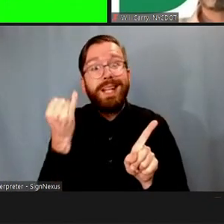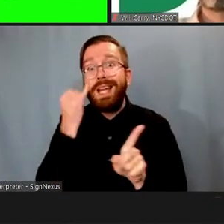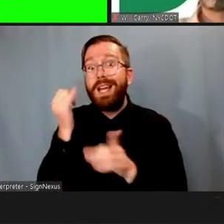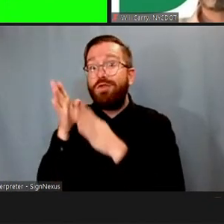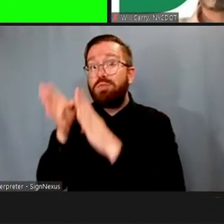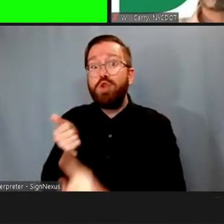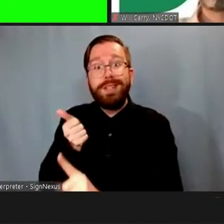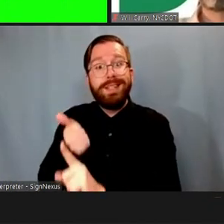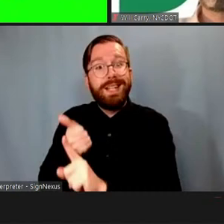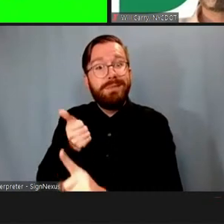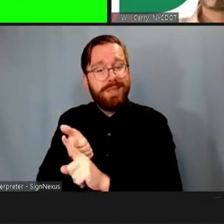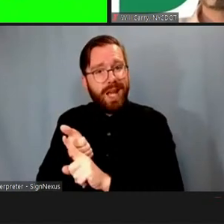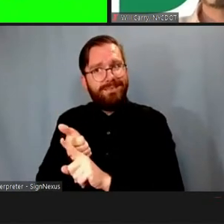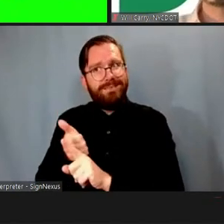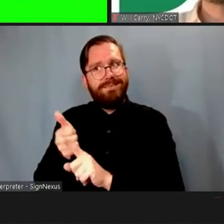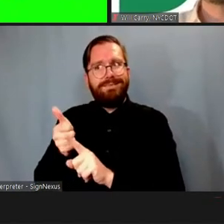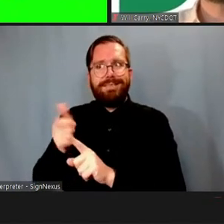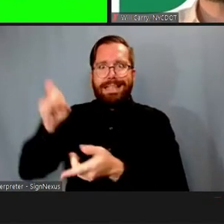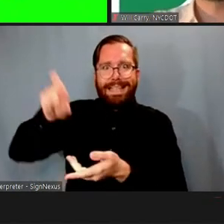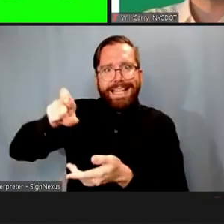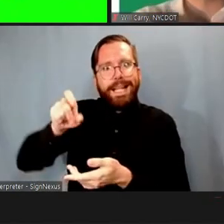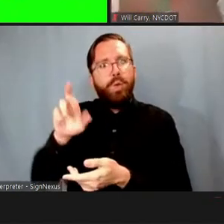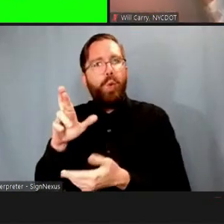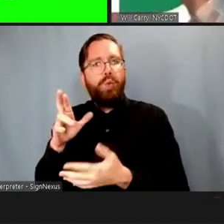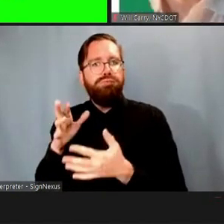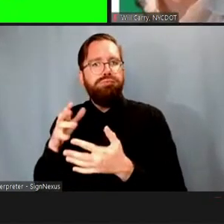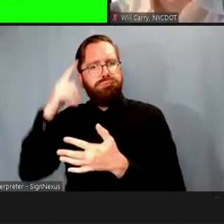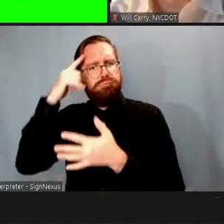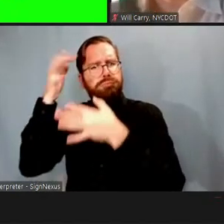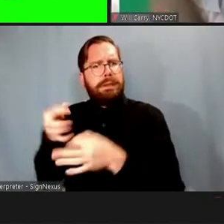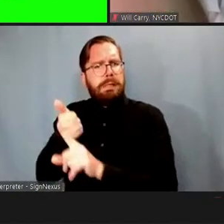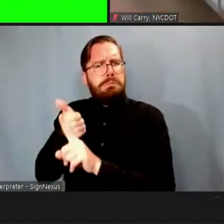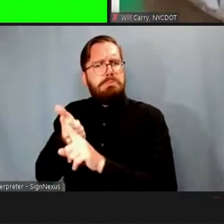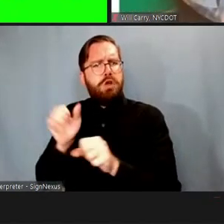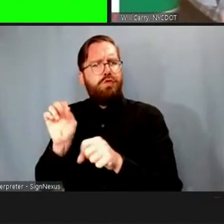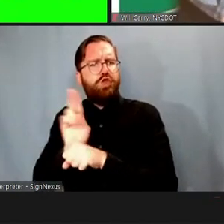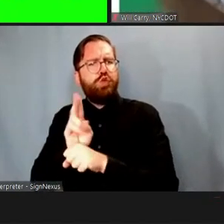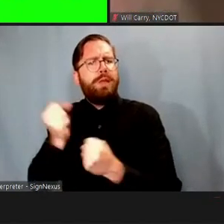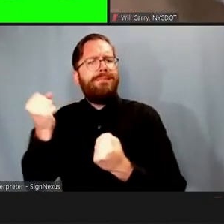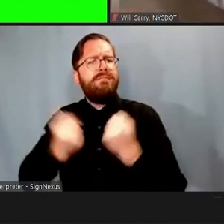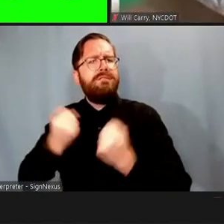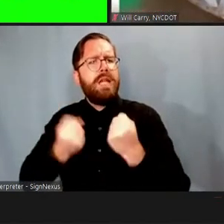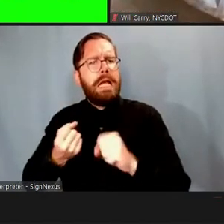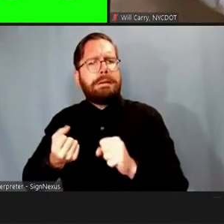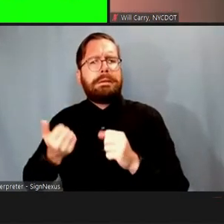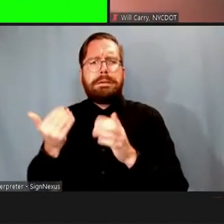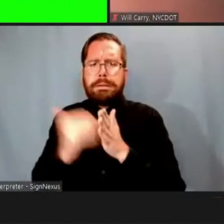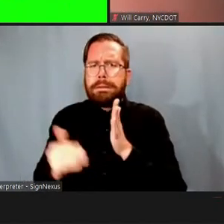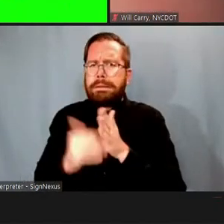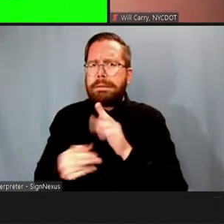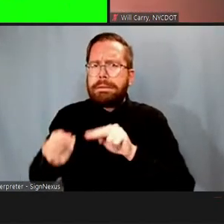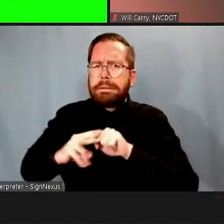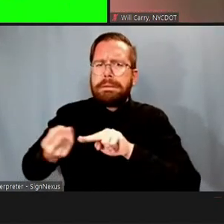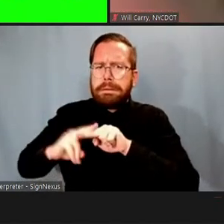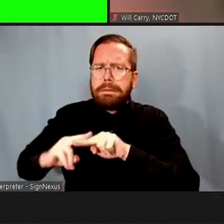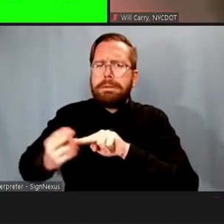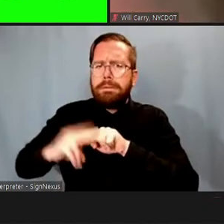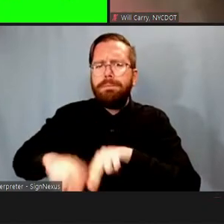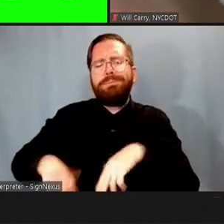vehicles is consistently being increased in some form or another whether it be speed camera